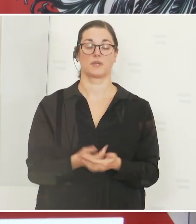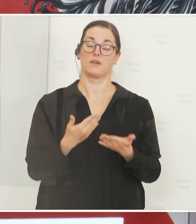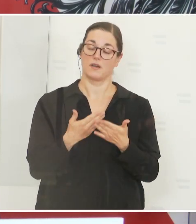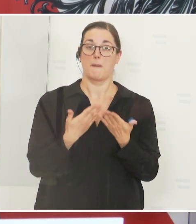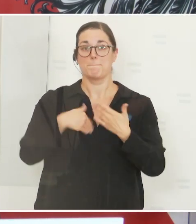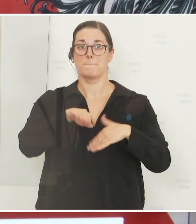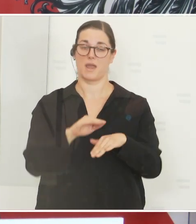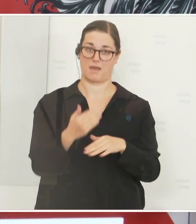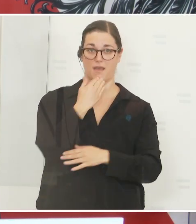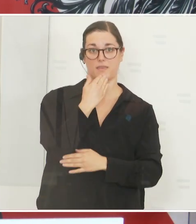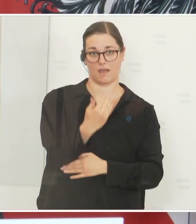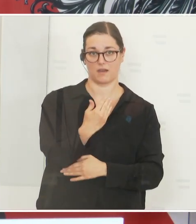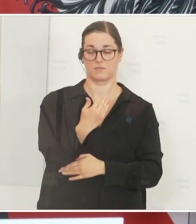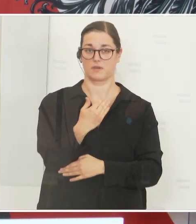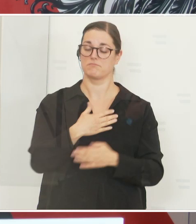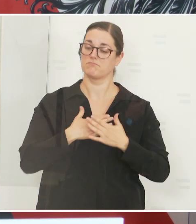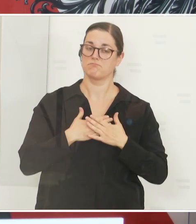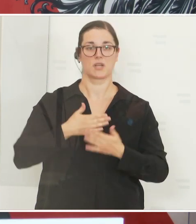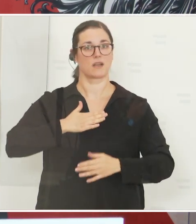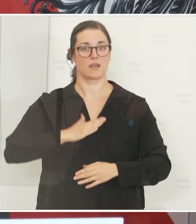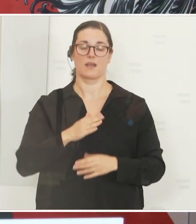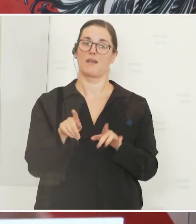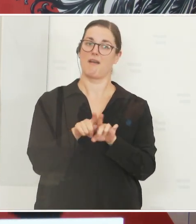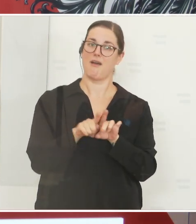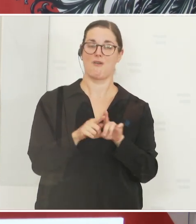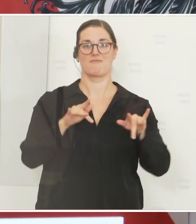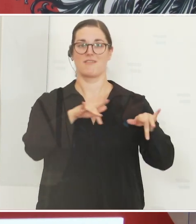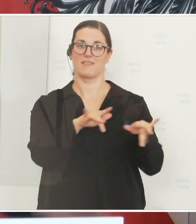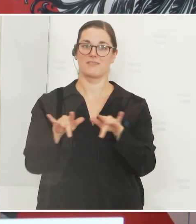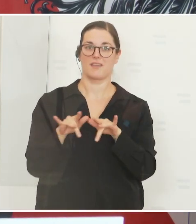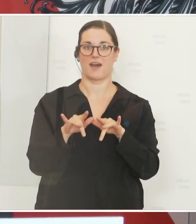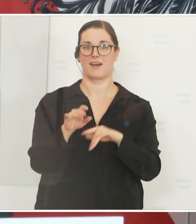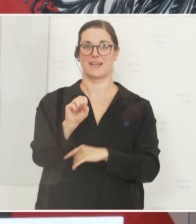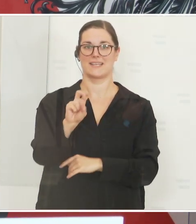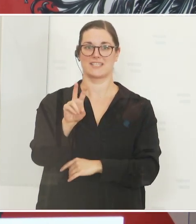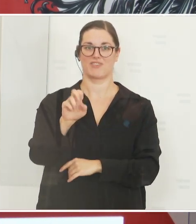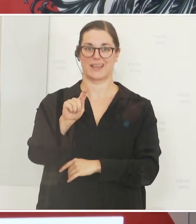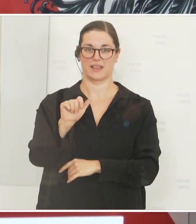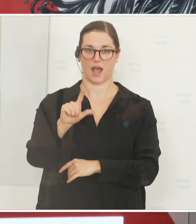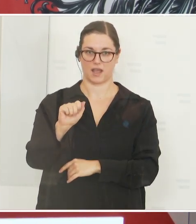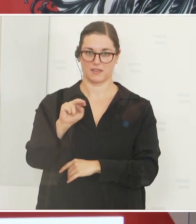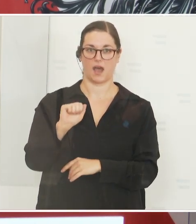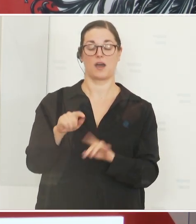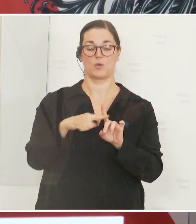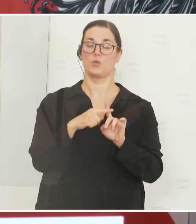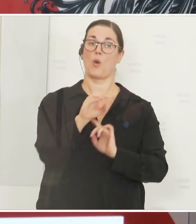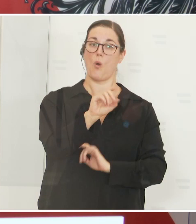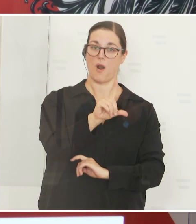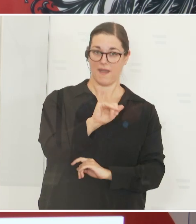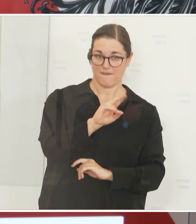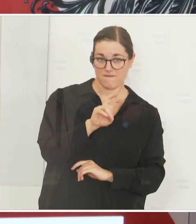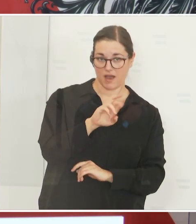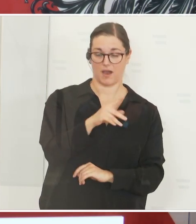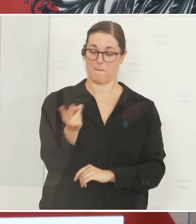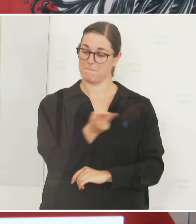thankful, and it's a pleasure to welcome both of you, Svetlana and Oliver, personally here in Vienna. And I want